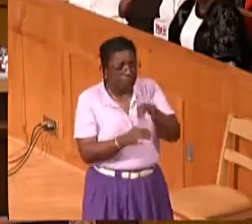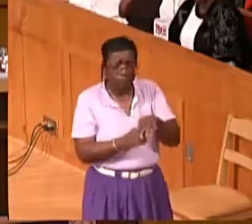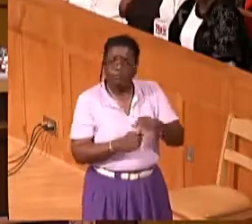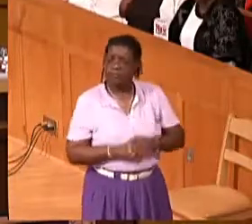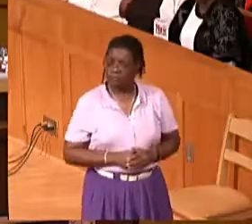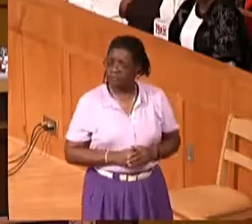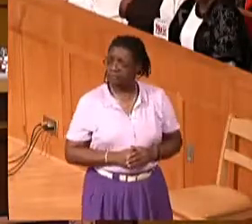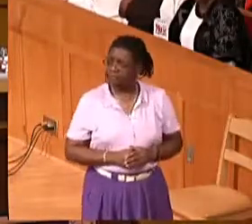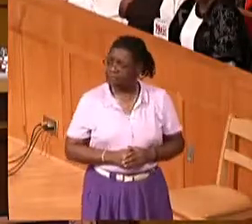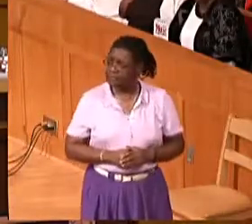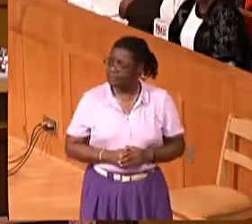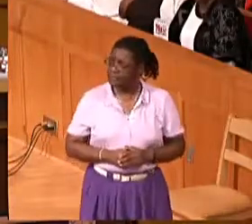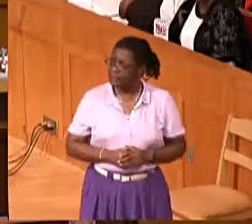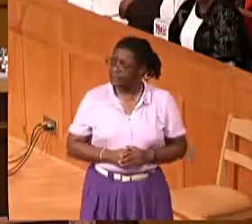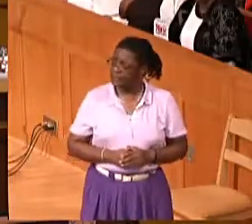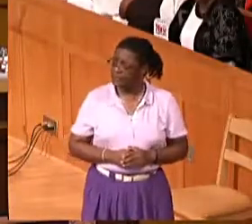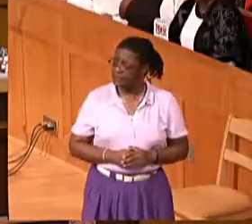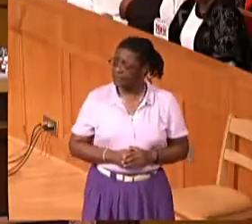And she told you,